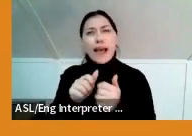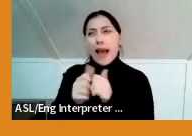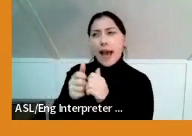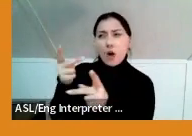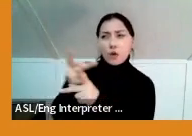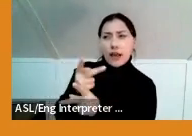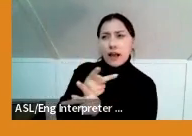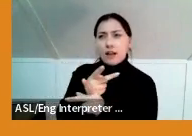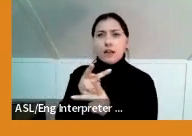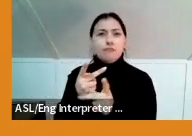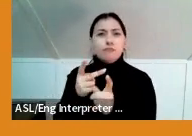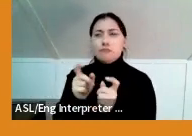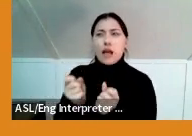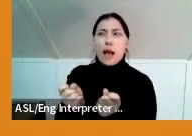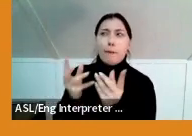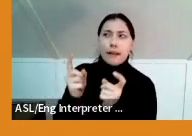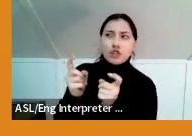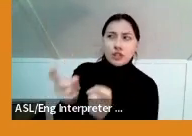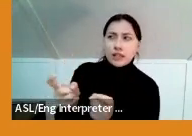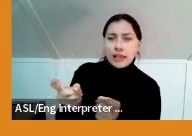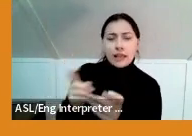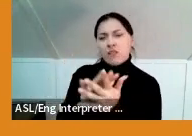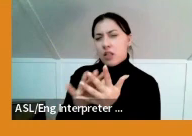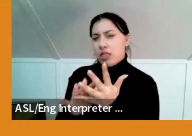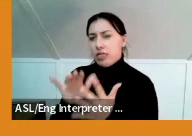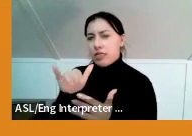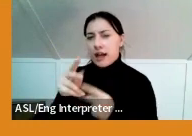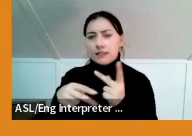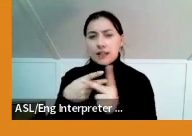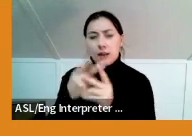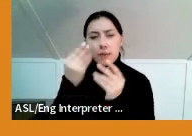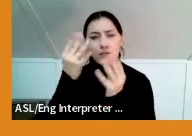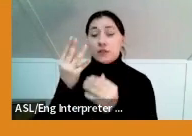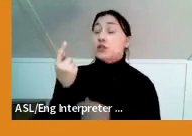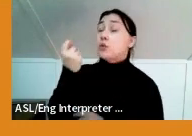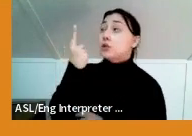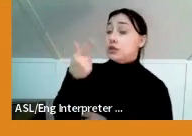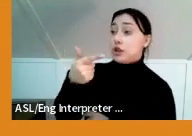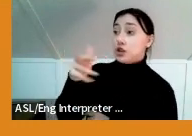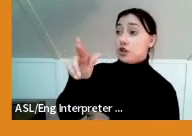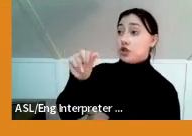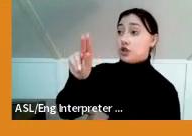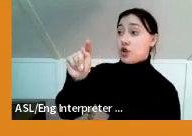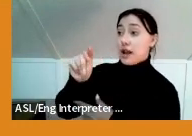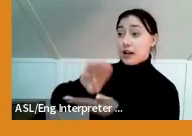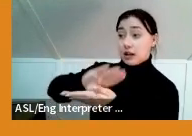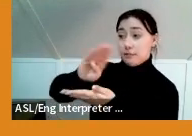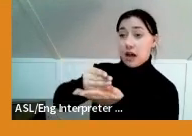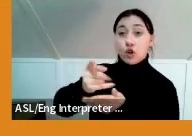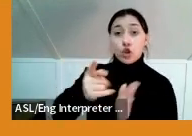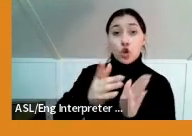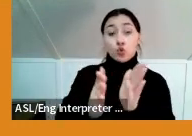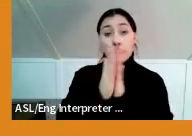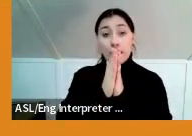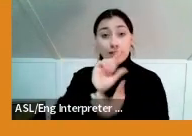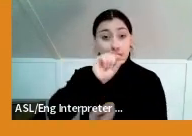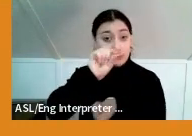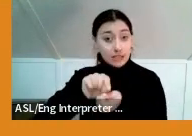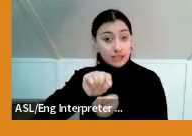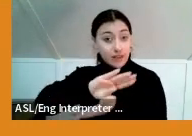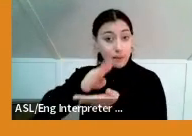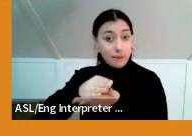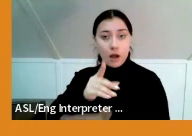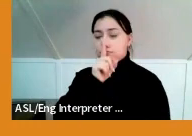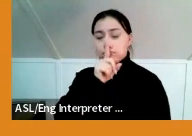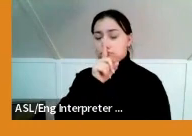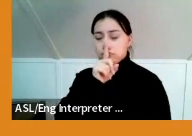that. Okay. So the grant amount, you do not request any specific amount. We're going